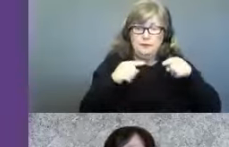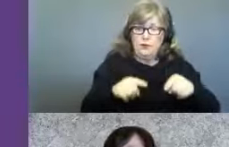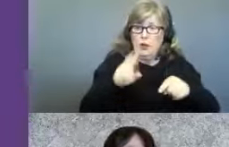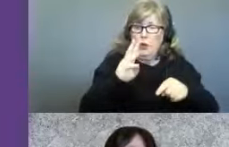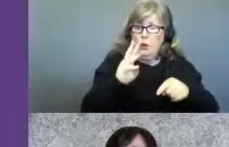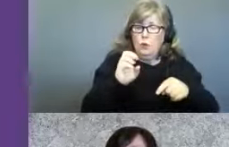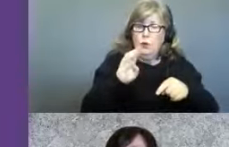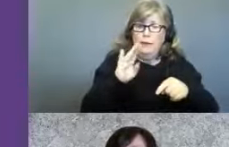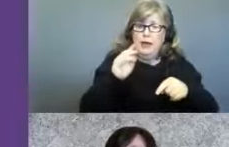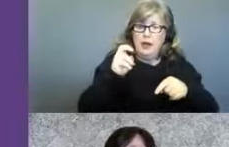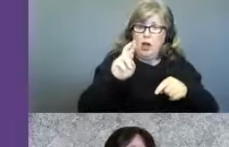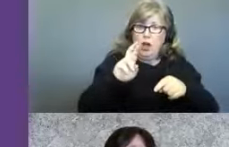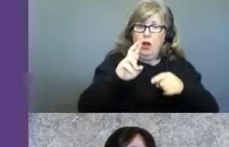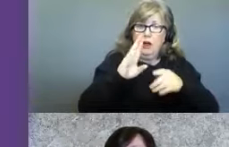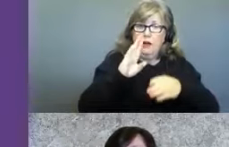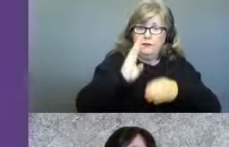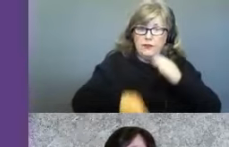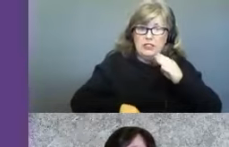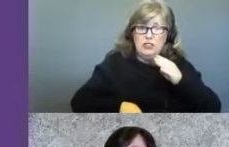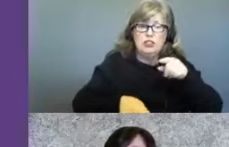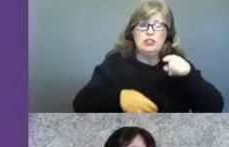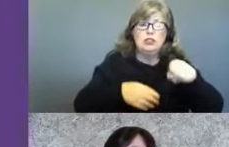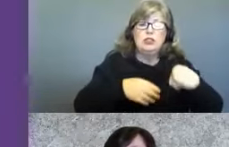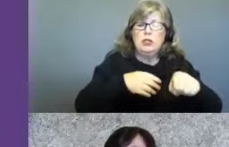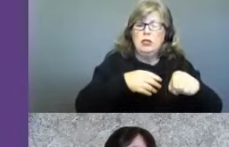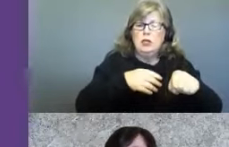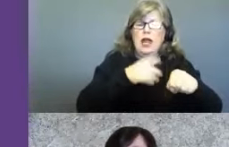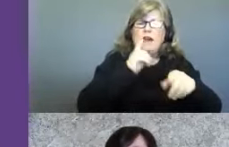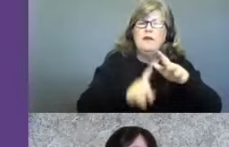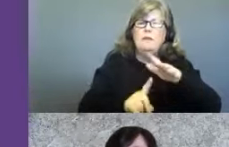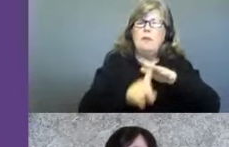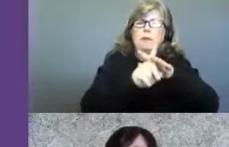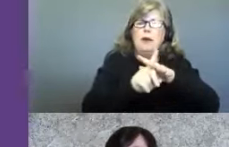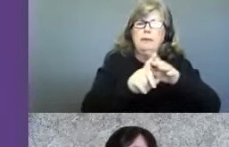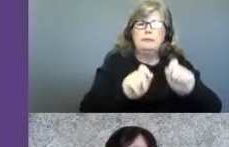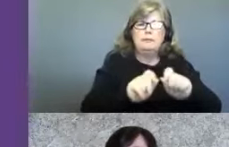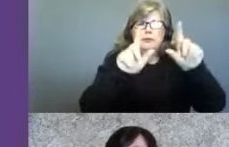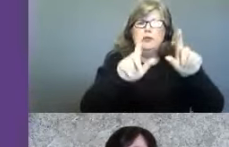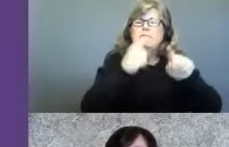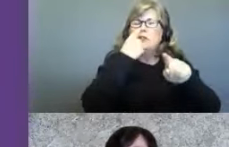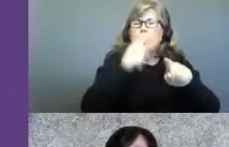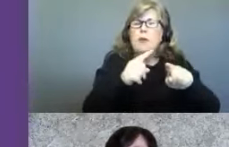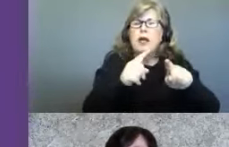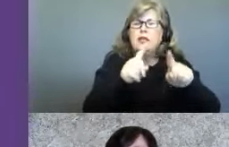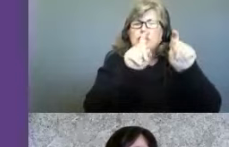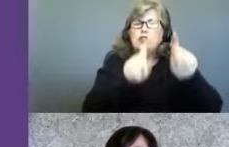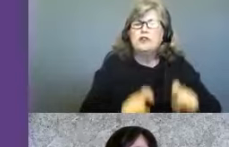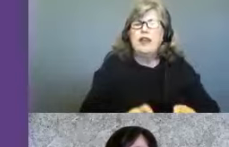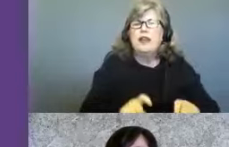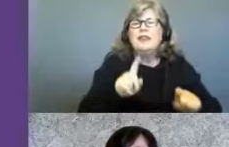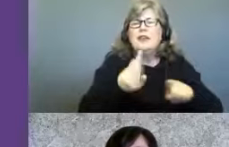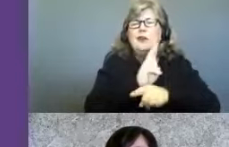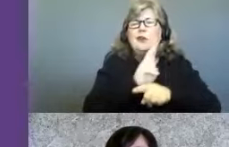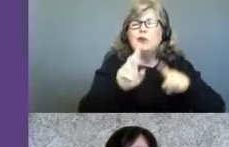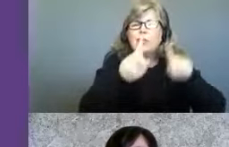webinar, you will get just a quick pop-up screen just asking you to complete the survey. It's on SurveyMonkey. It'll probably take you